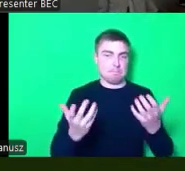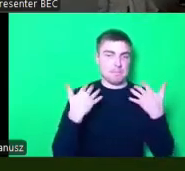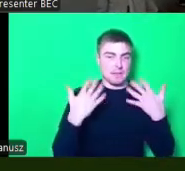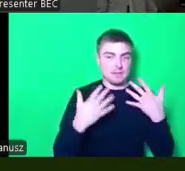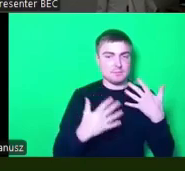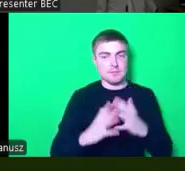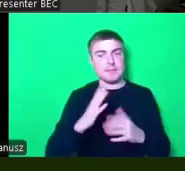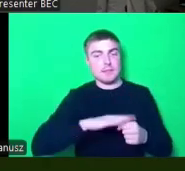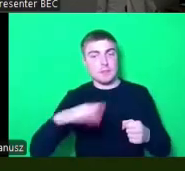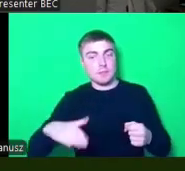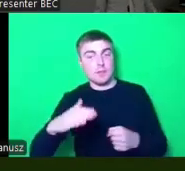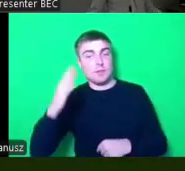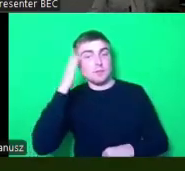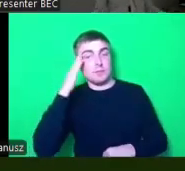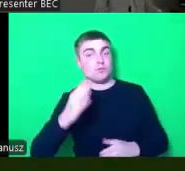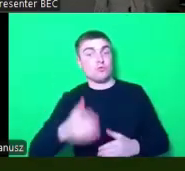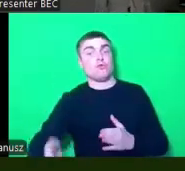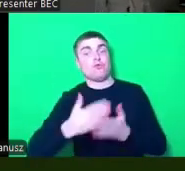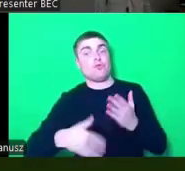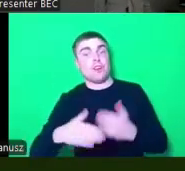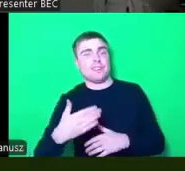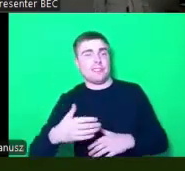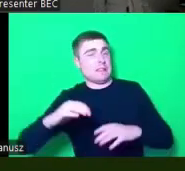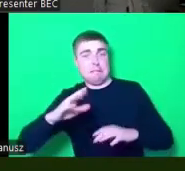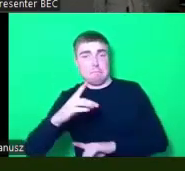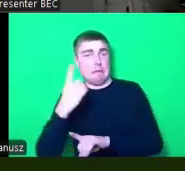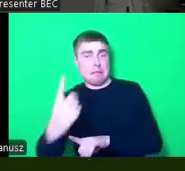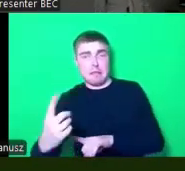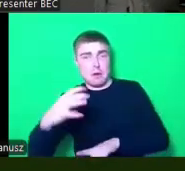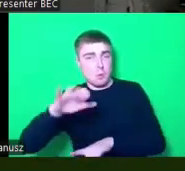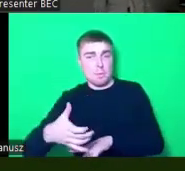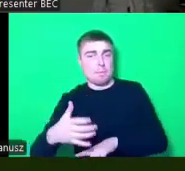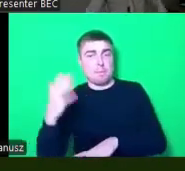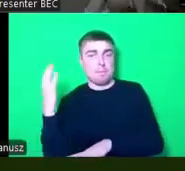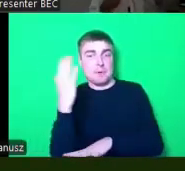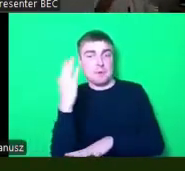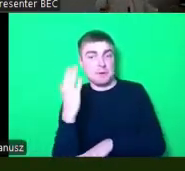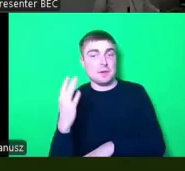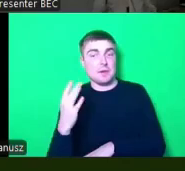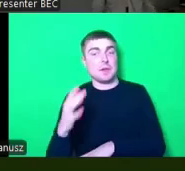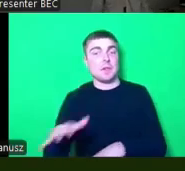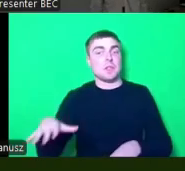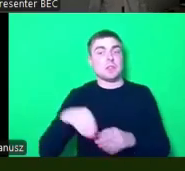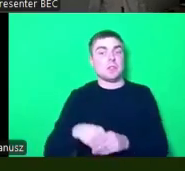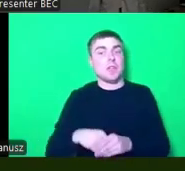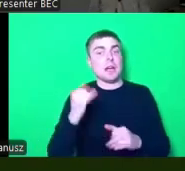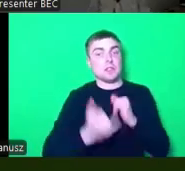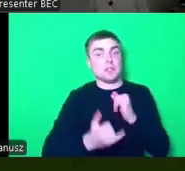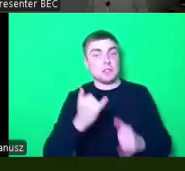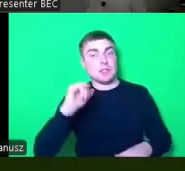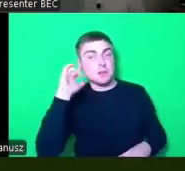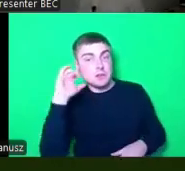plots, there is a much higher spatial variability. So the outcome is less